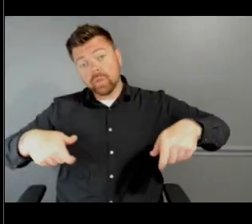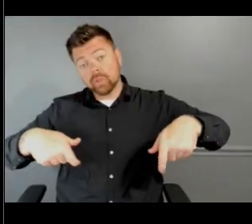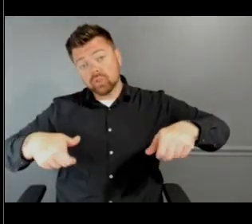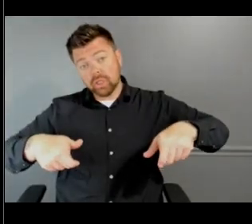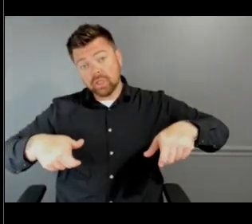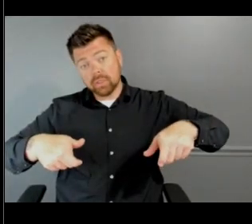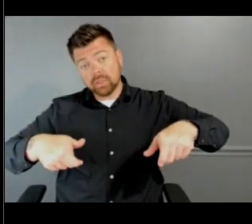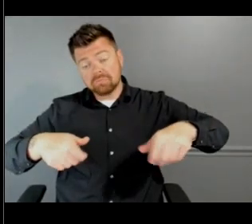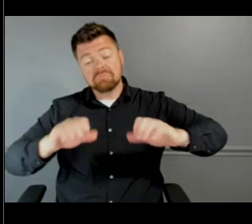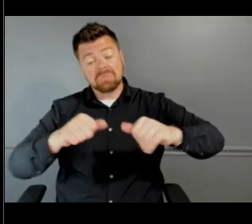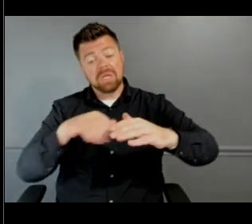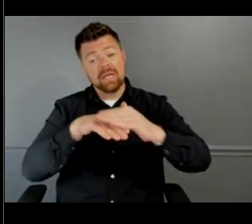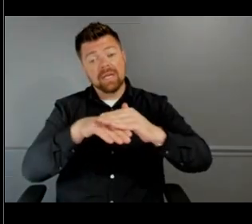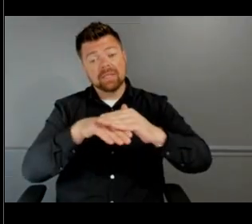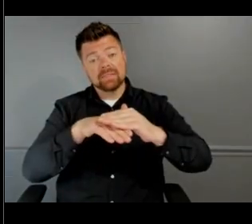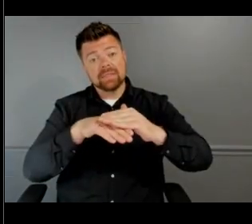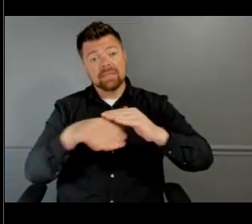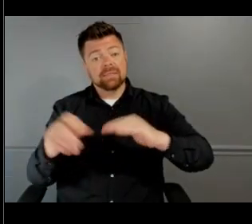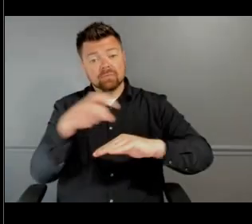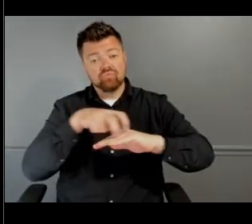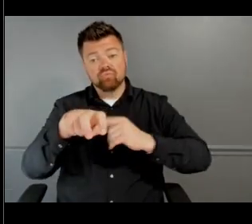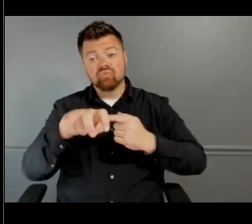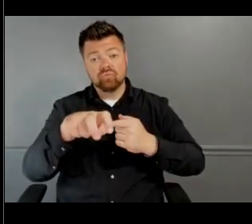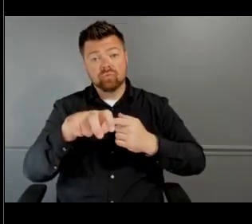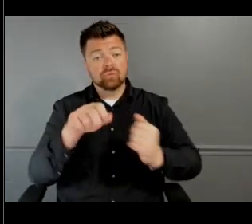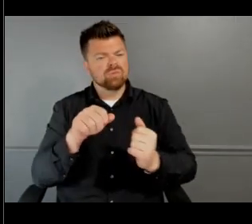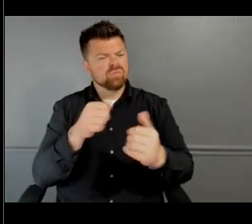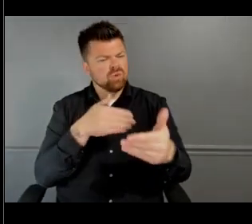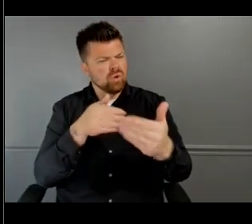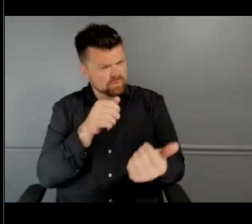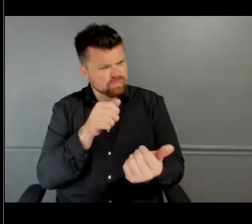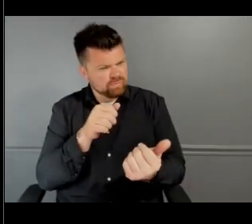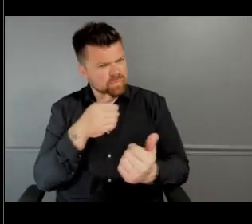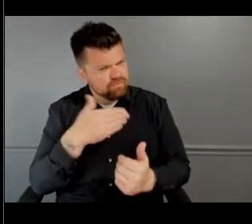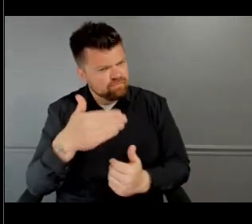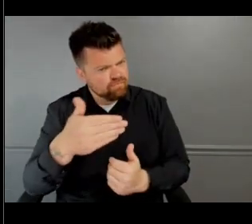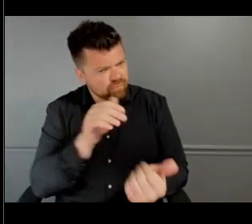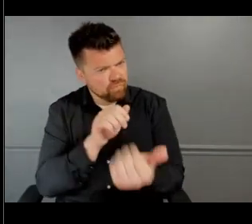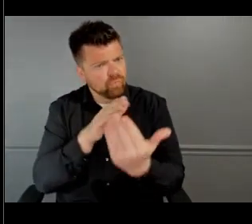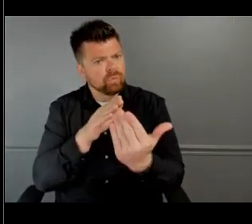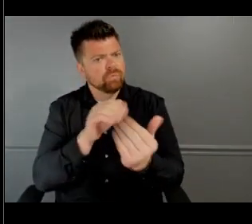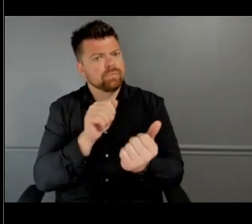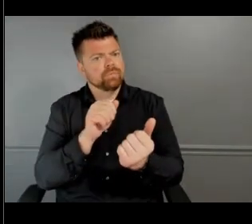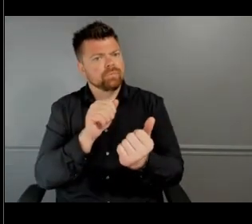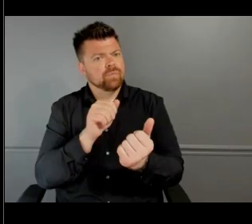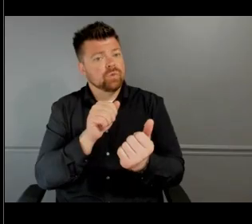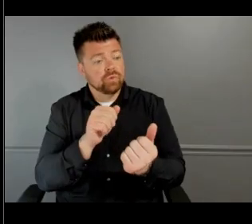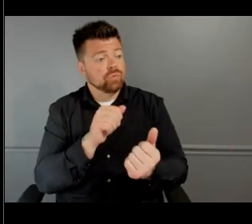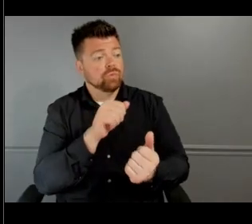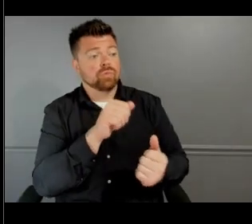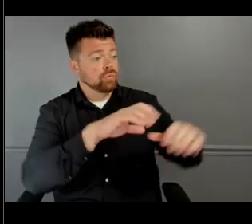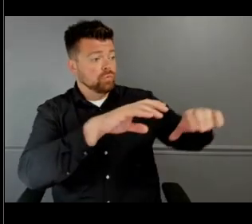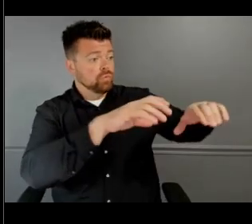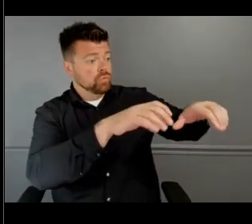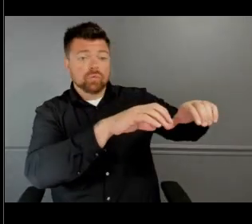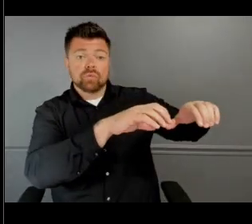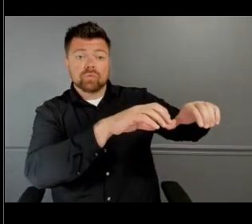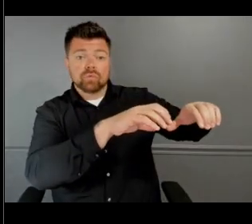can make a close forward approach to reach the basin and the faucet.